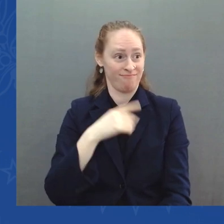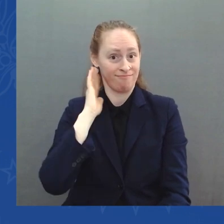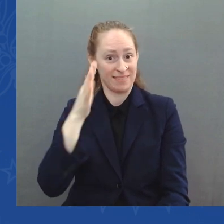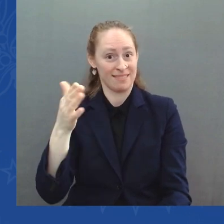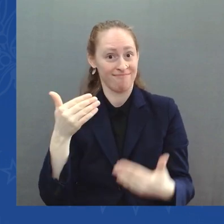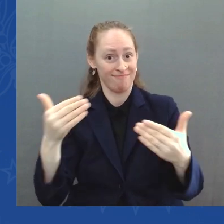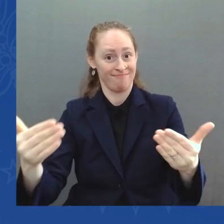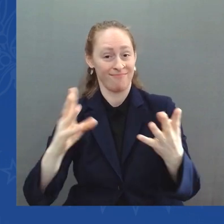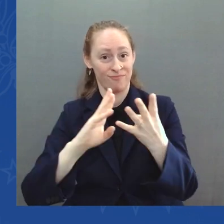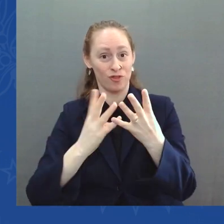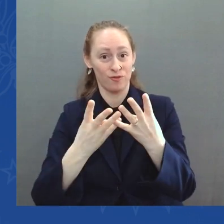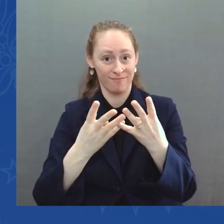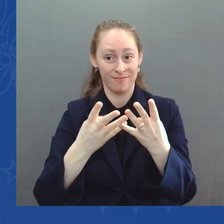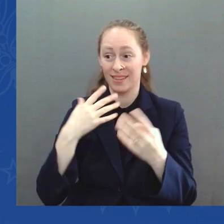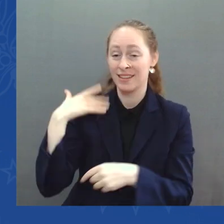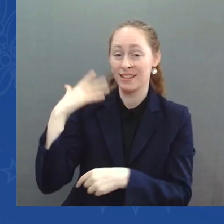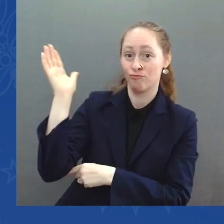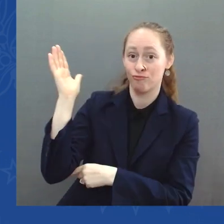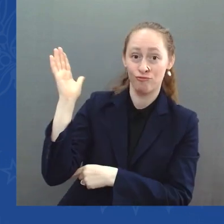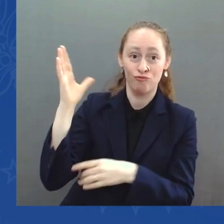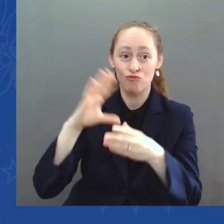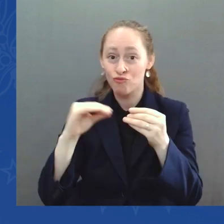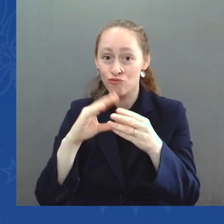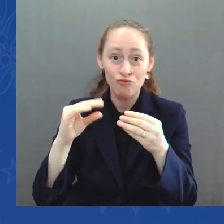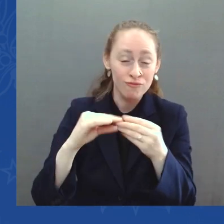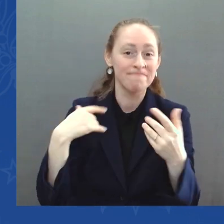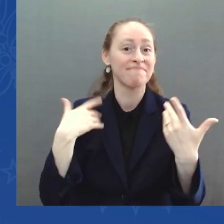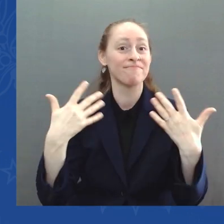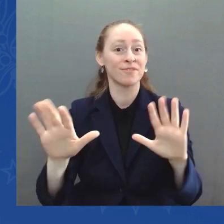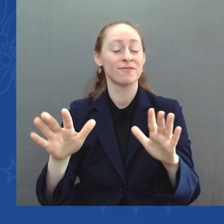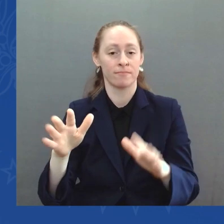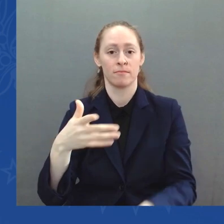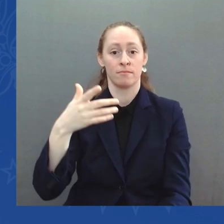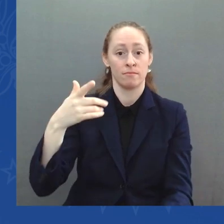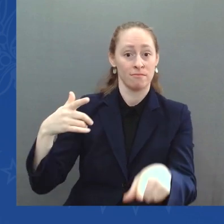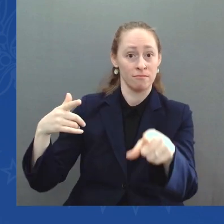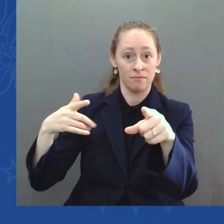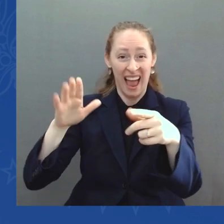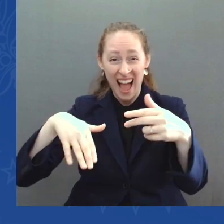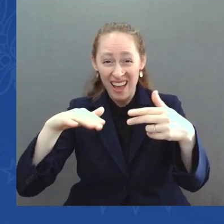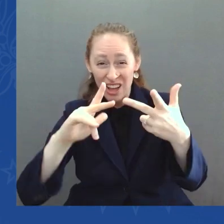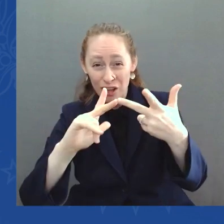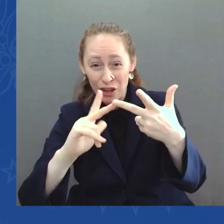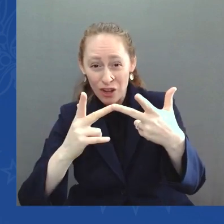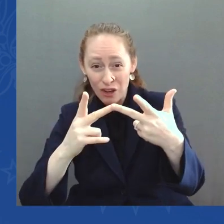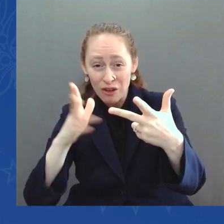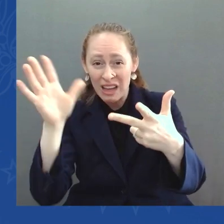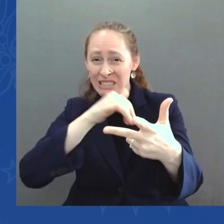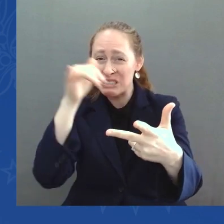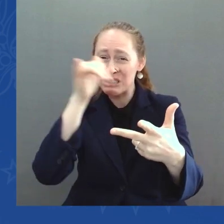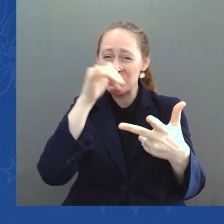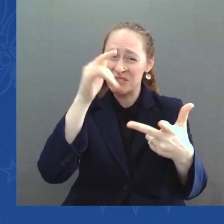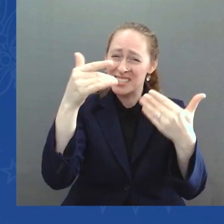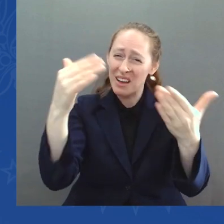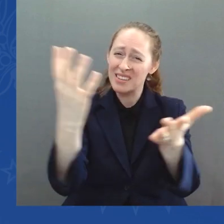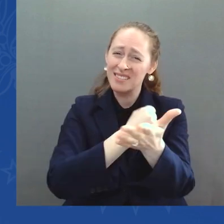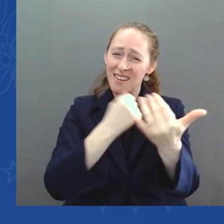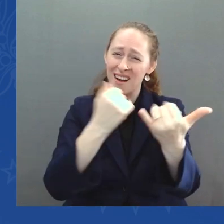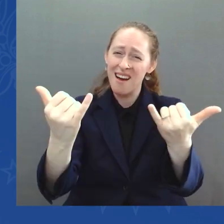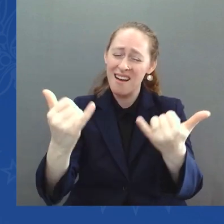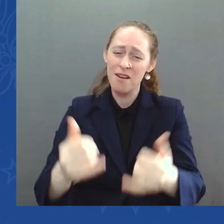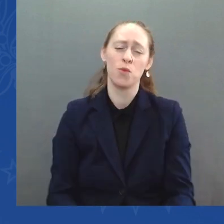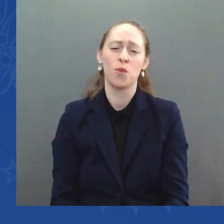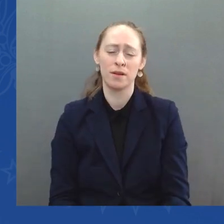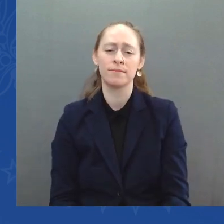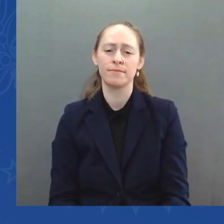If you haven't gotten your first booster, please don't wait. Do it today. Those who are 50 and older, as well as those who